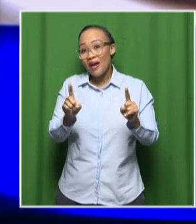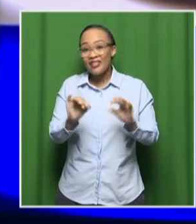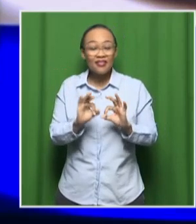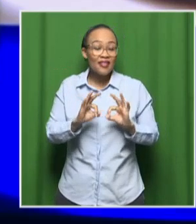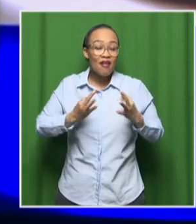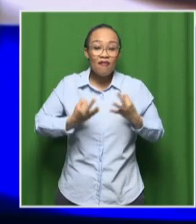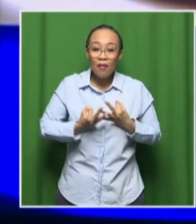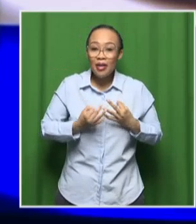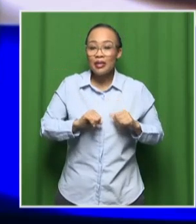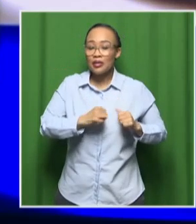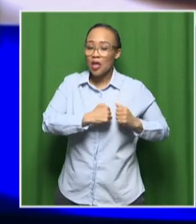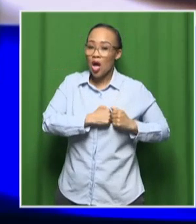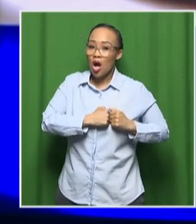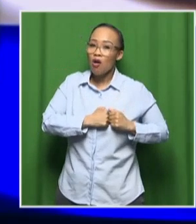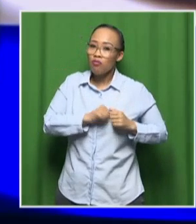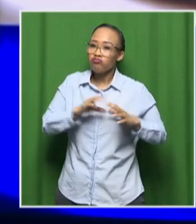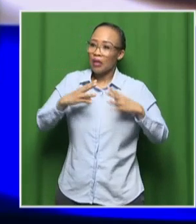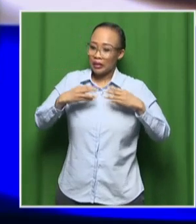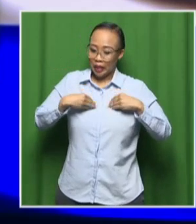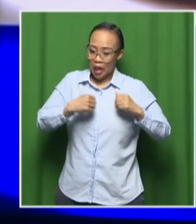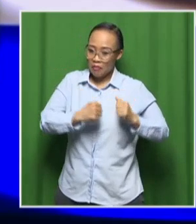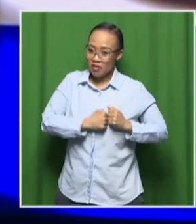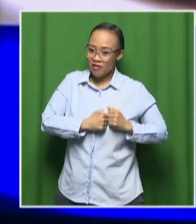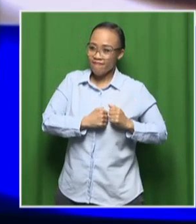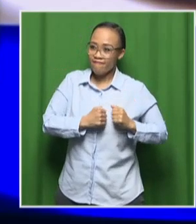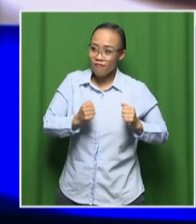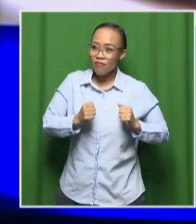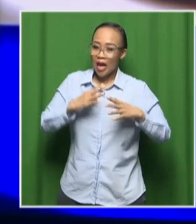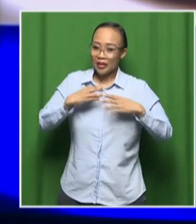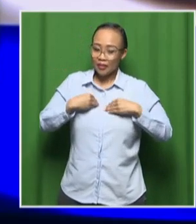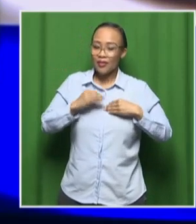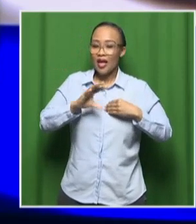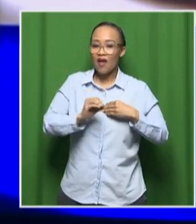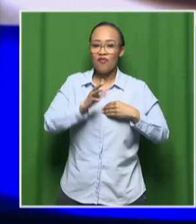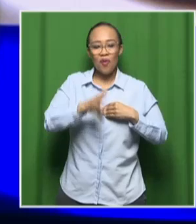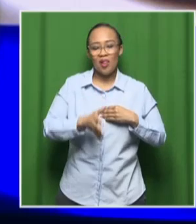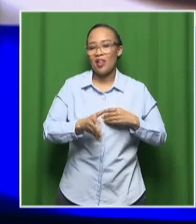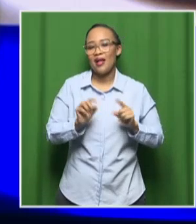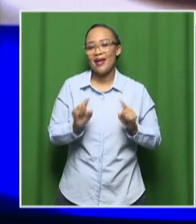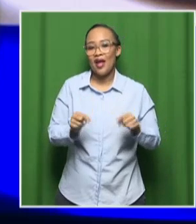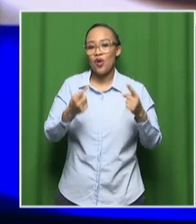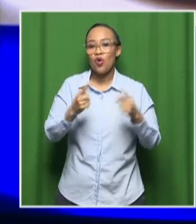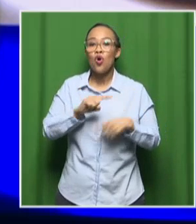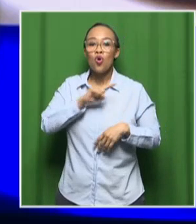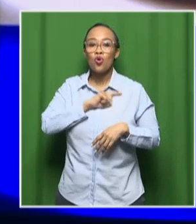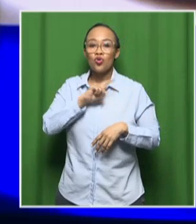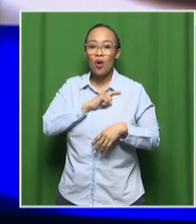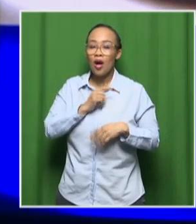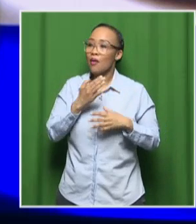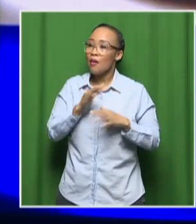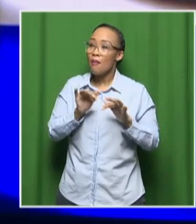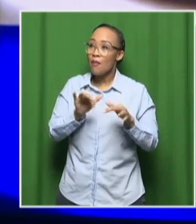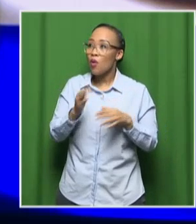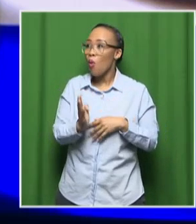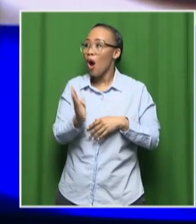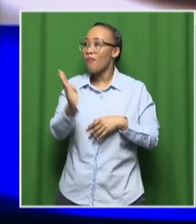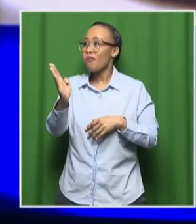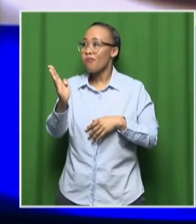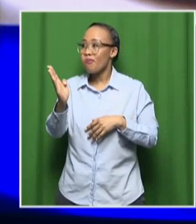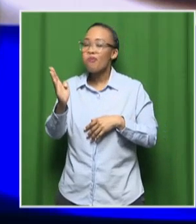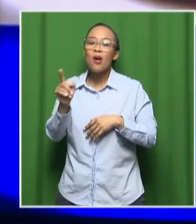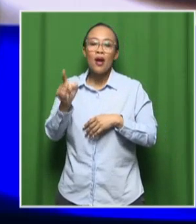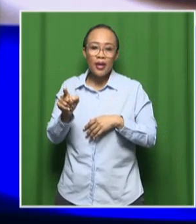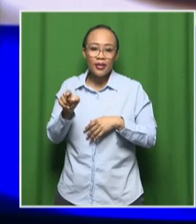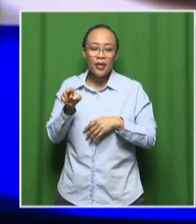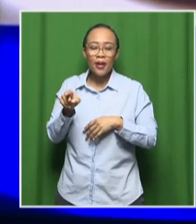closure, because in some of those graves, even abroad, they are unmarked. So we'll never know what